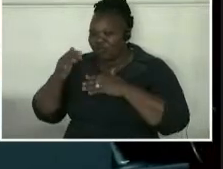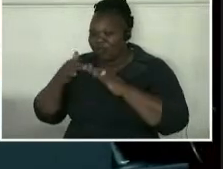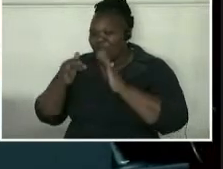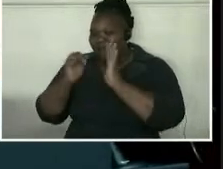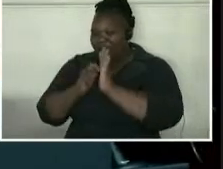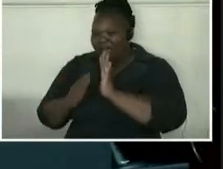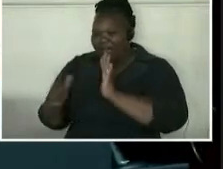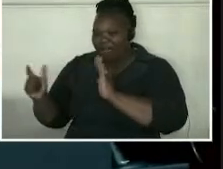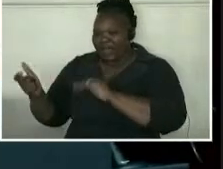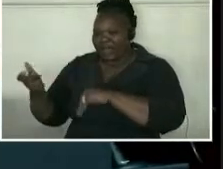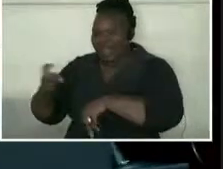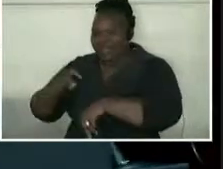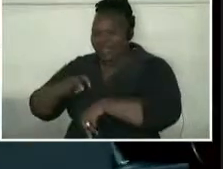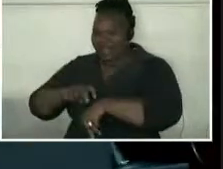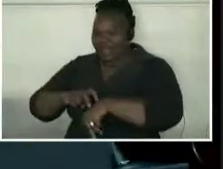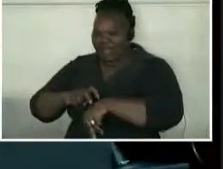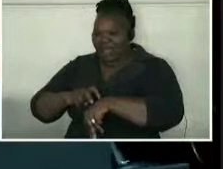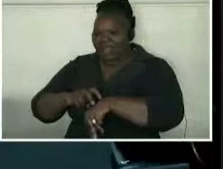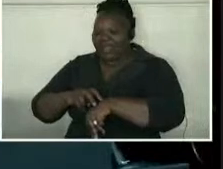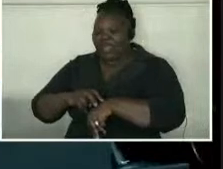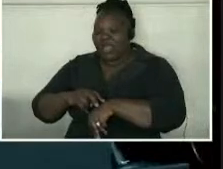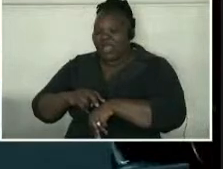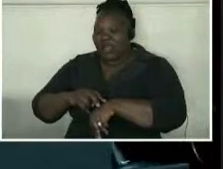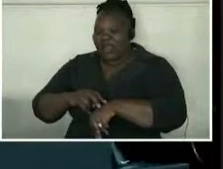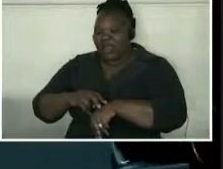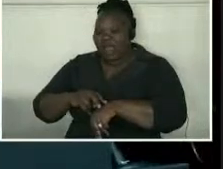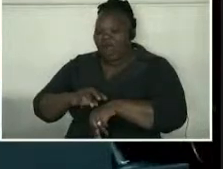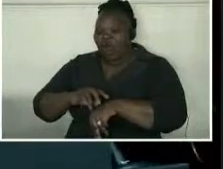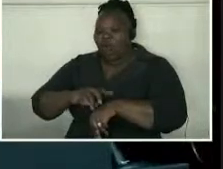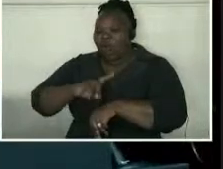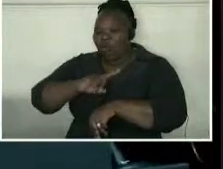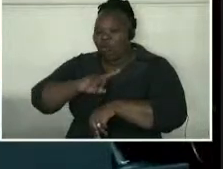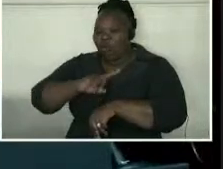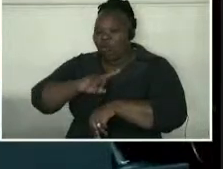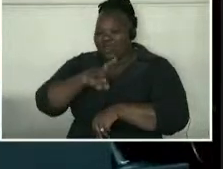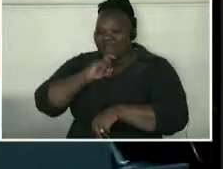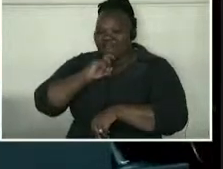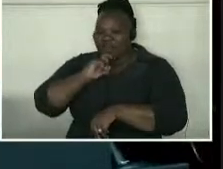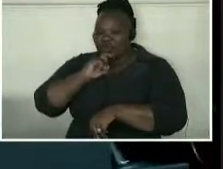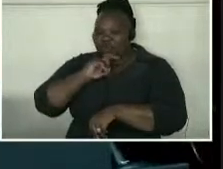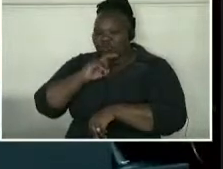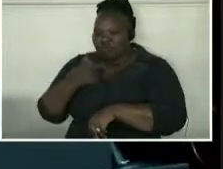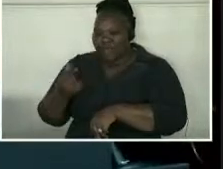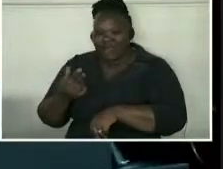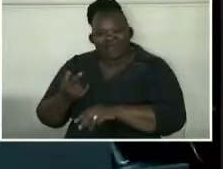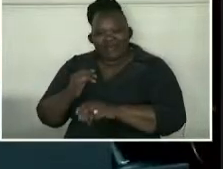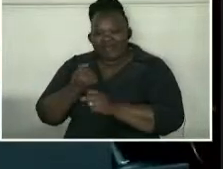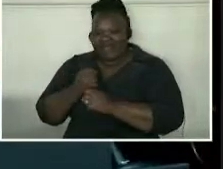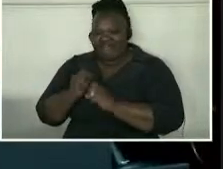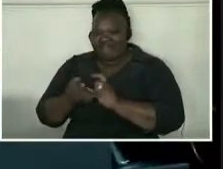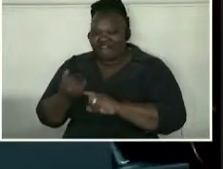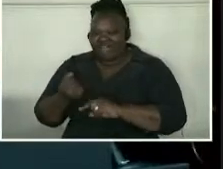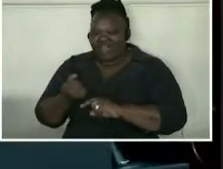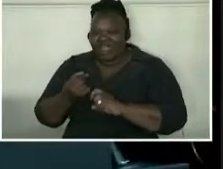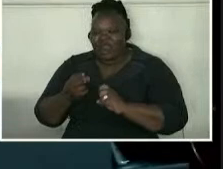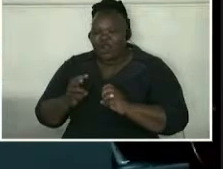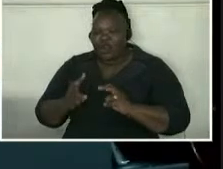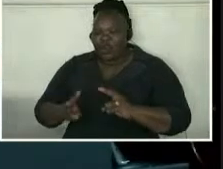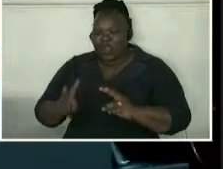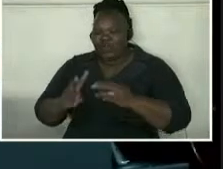needed the only reason this department could not spend the funds is that they could not find more ways to steal the money for